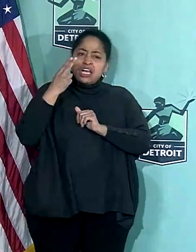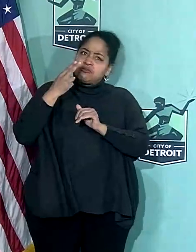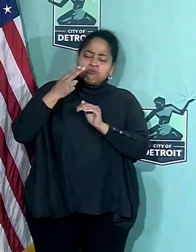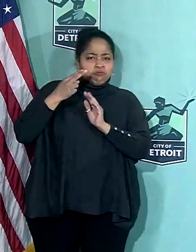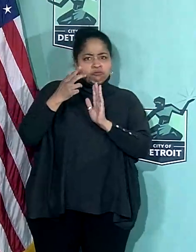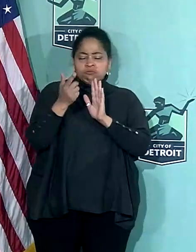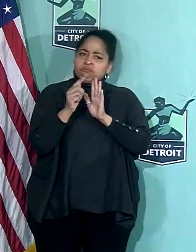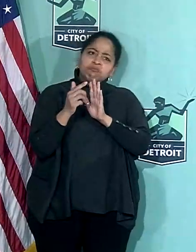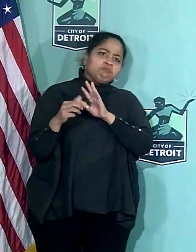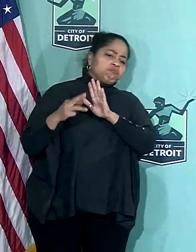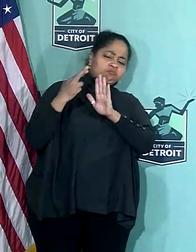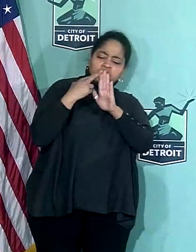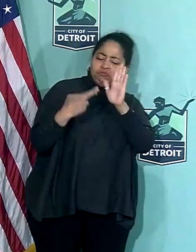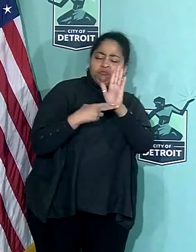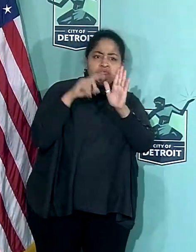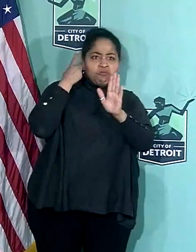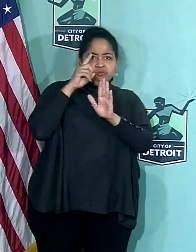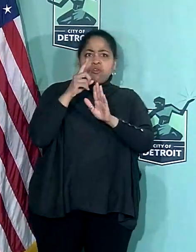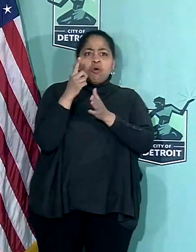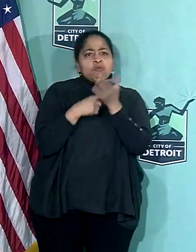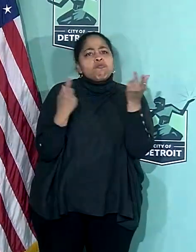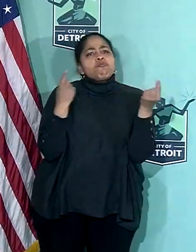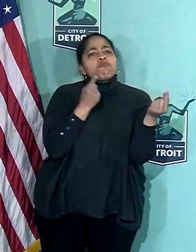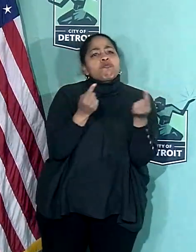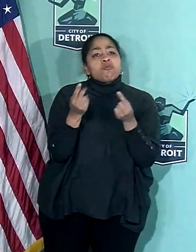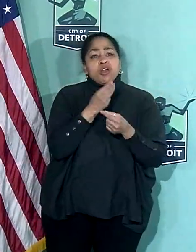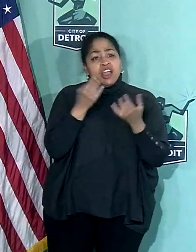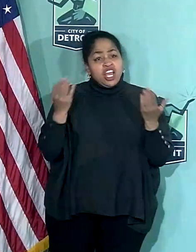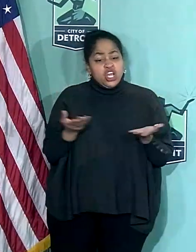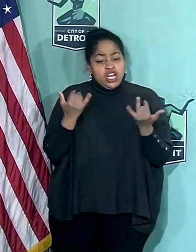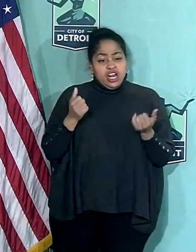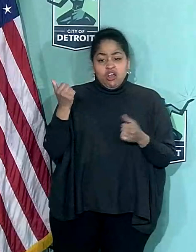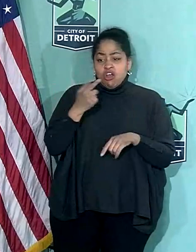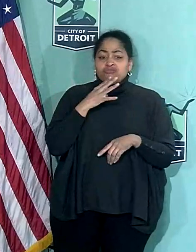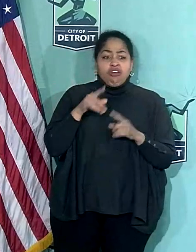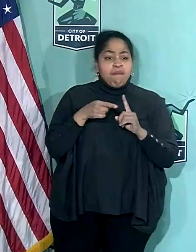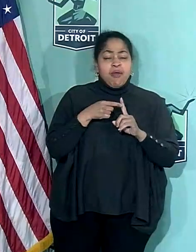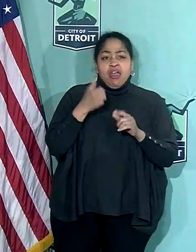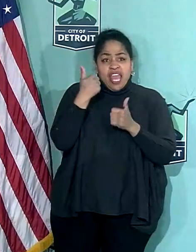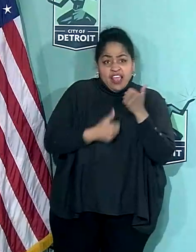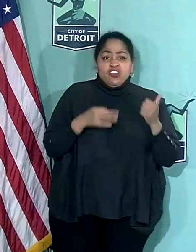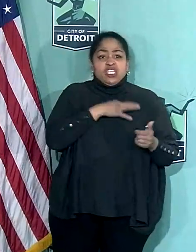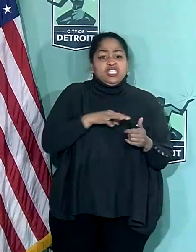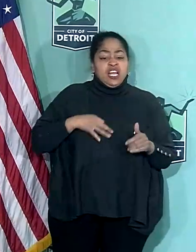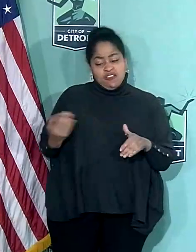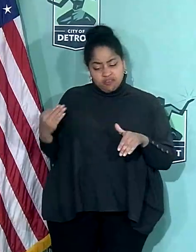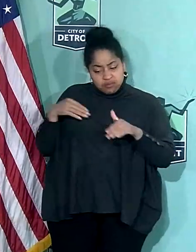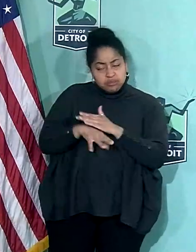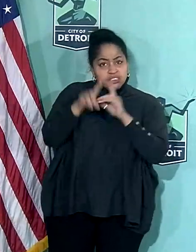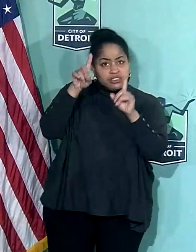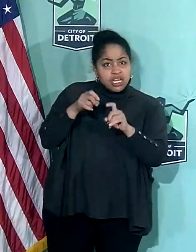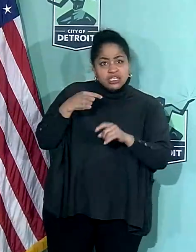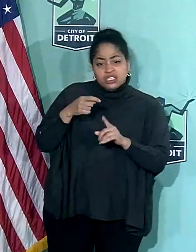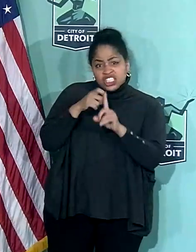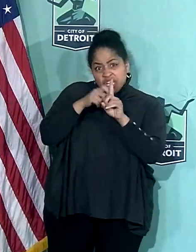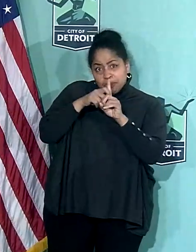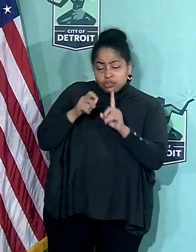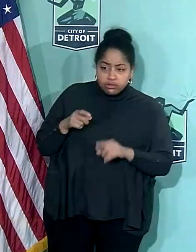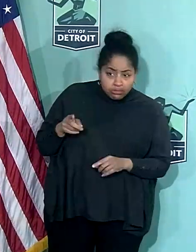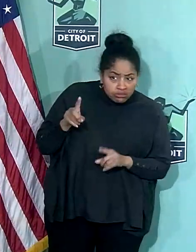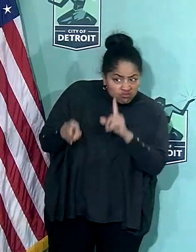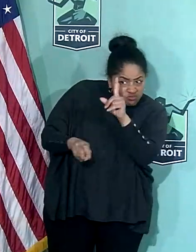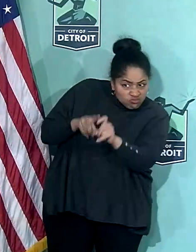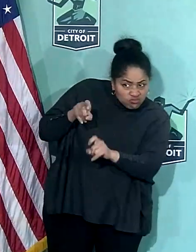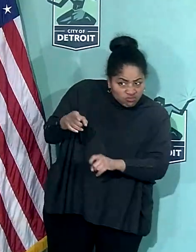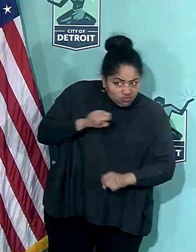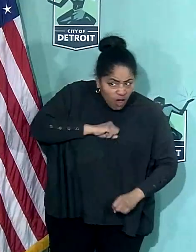about, every employee is being tested when they come in for their temperature. They're being asked questions about their